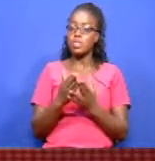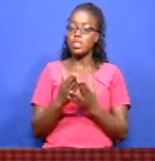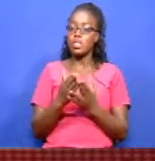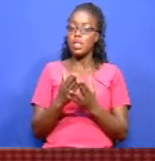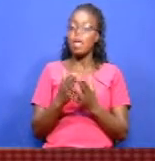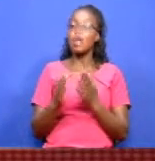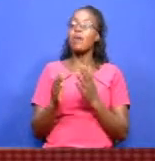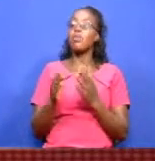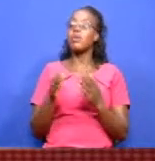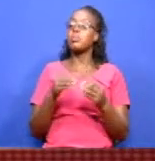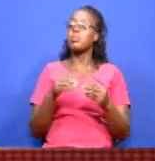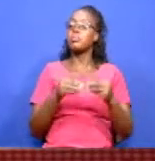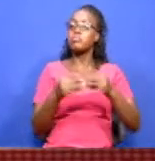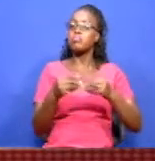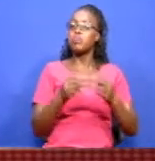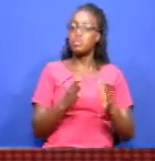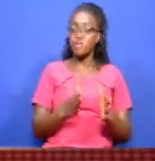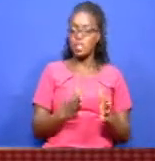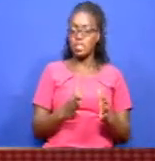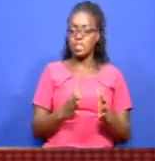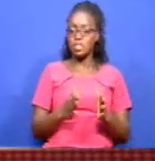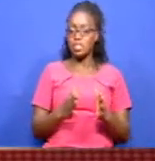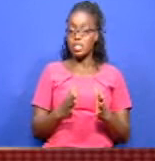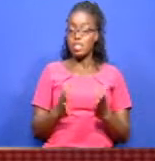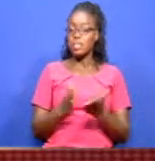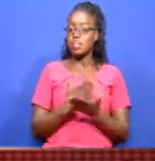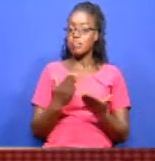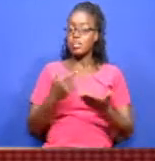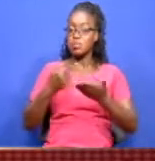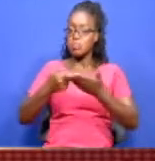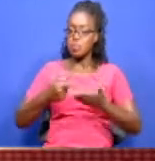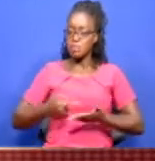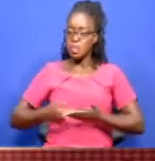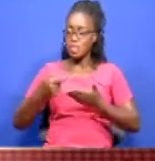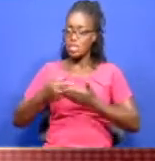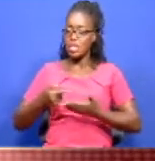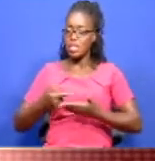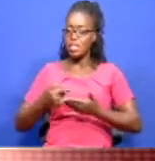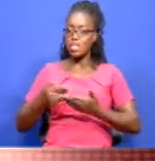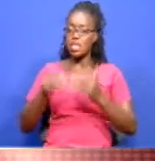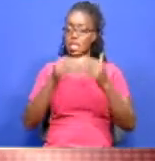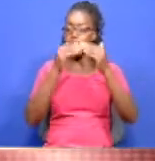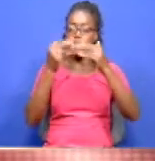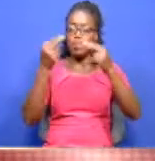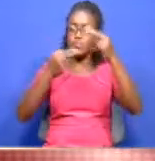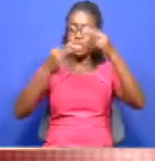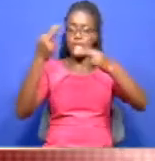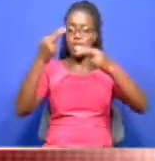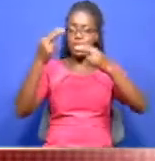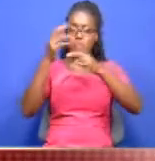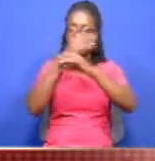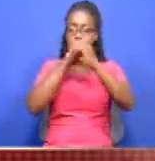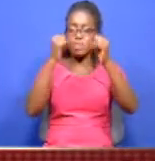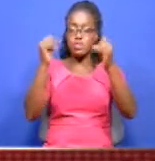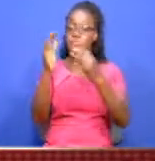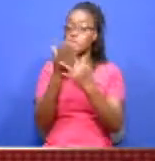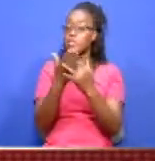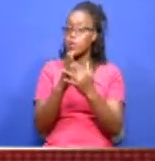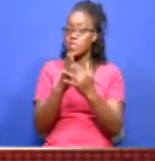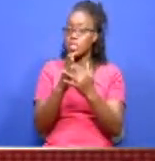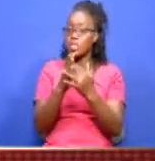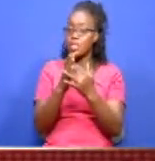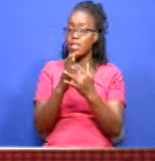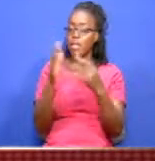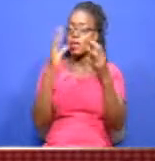And it's a matter that is being discussed at a very high level, at the presidential level between presidents, as well